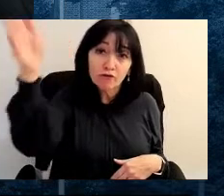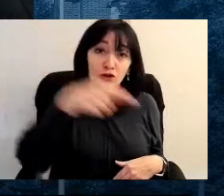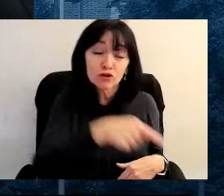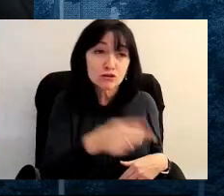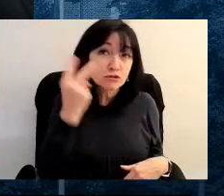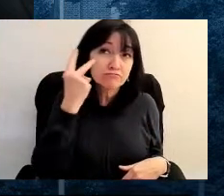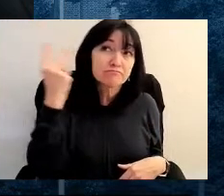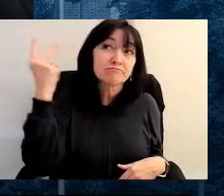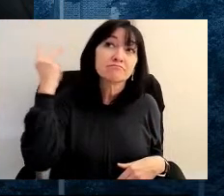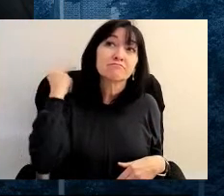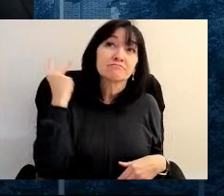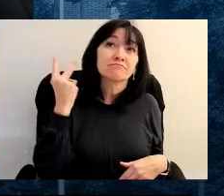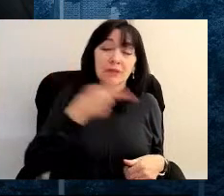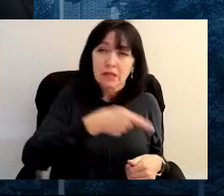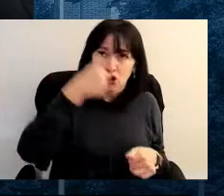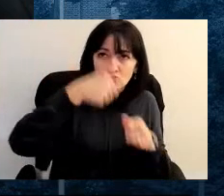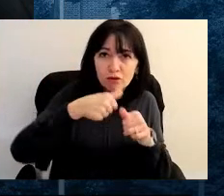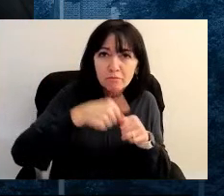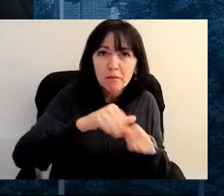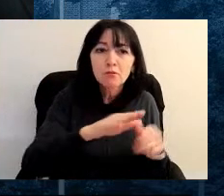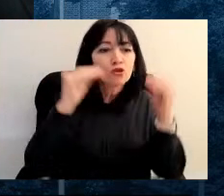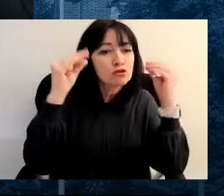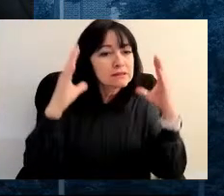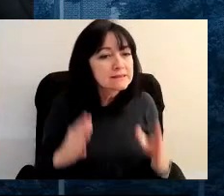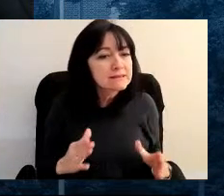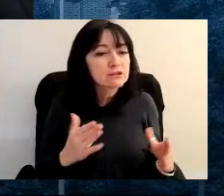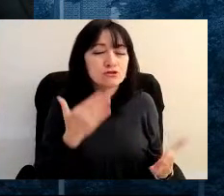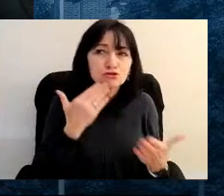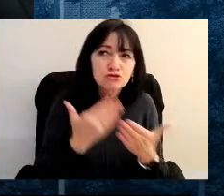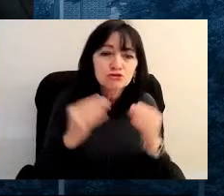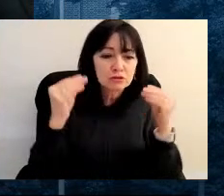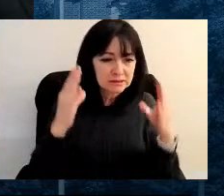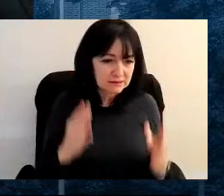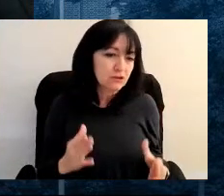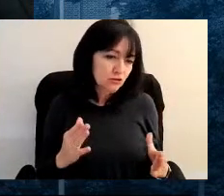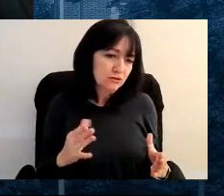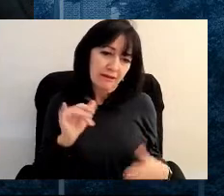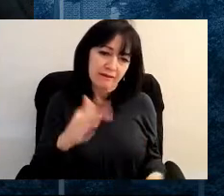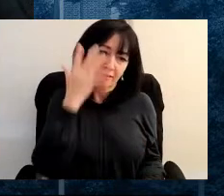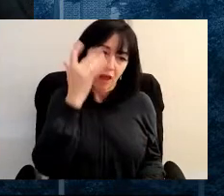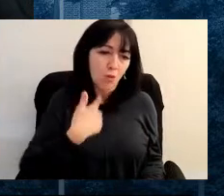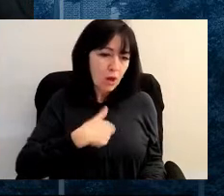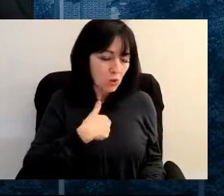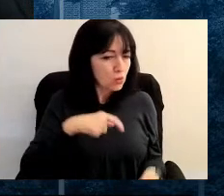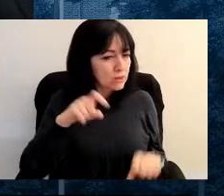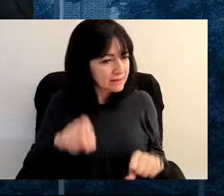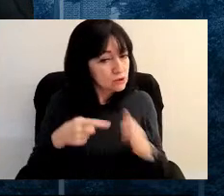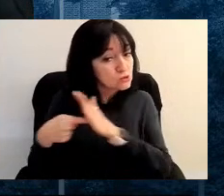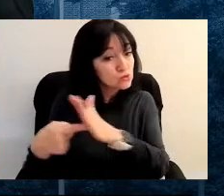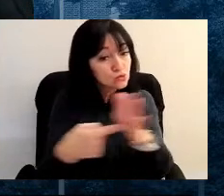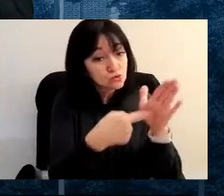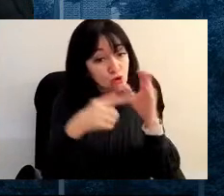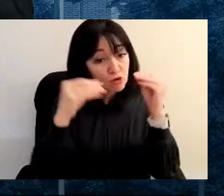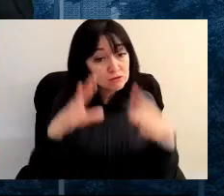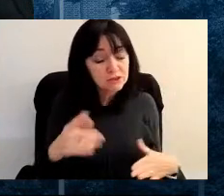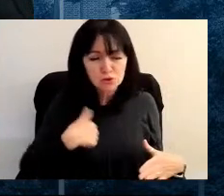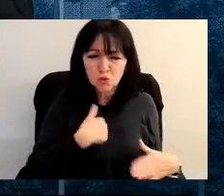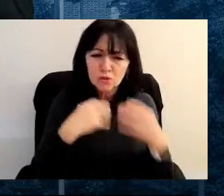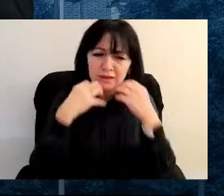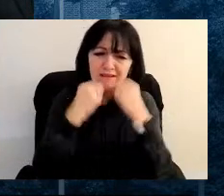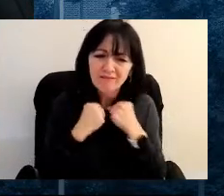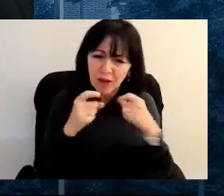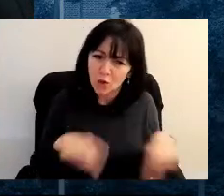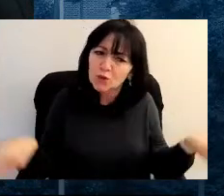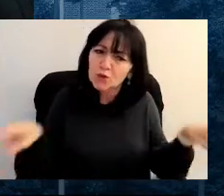our education workforce with salaries and benefits that reflect how greatly we value you. But this is only